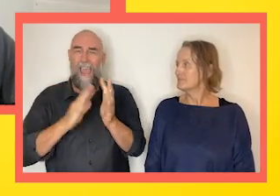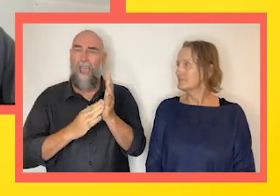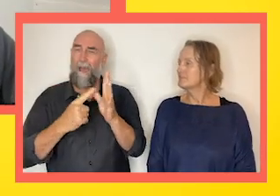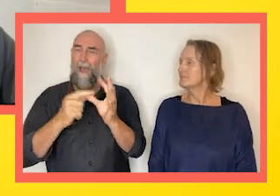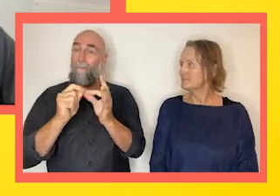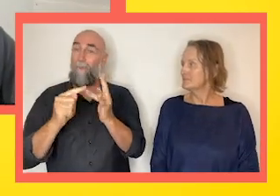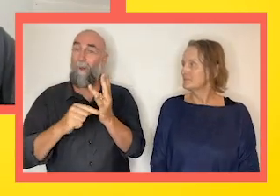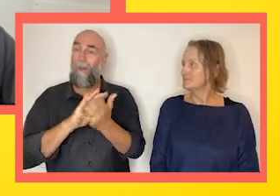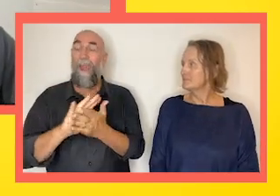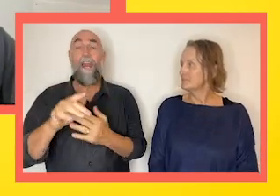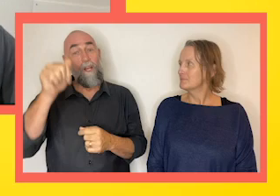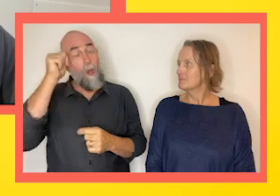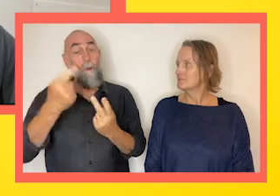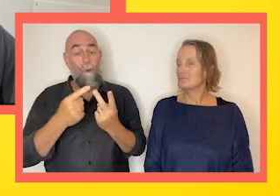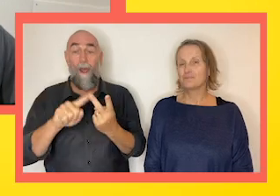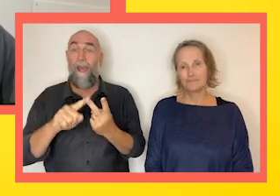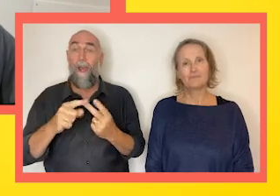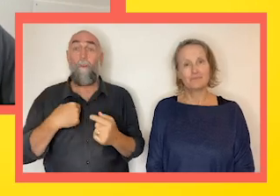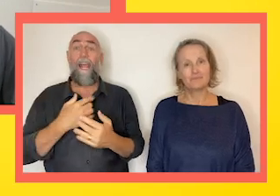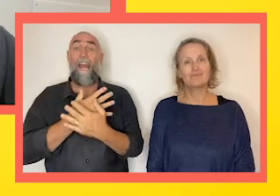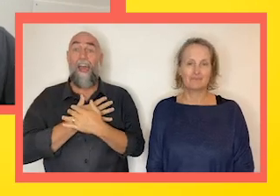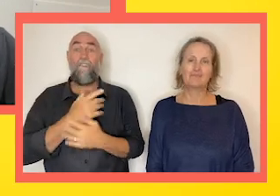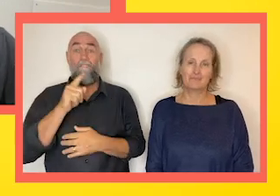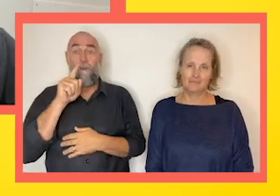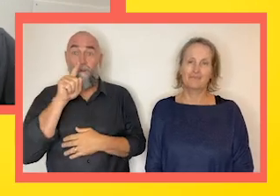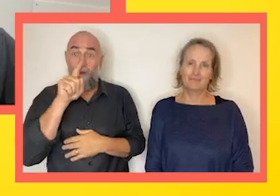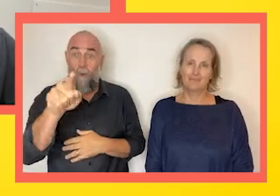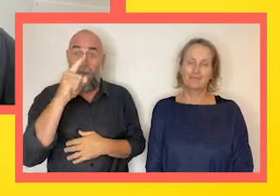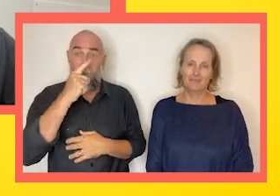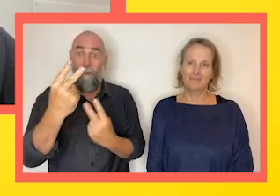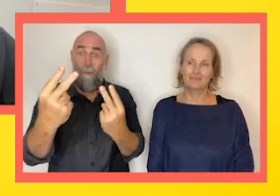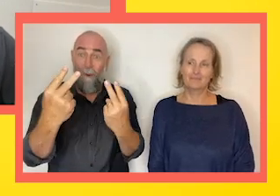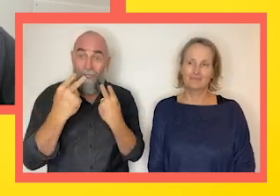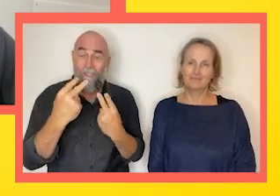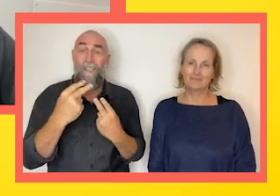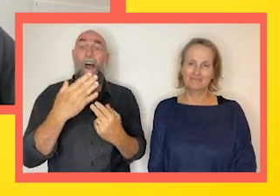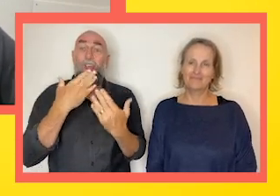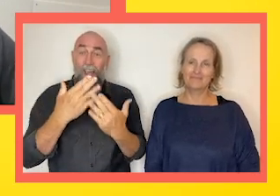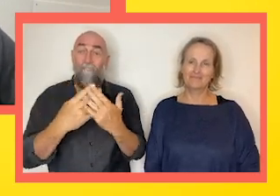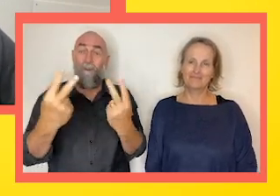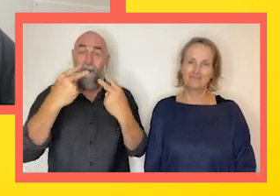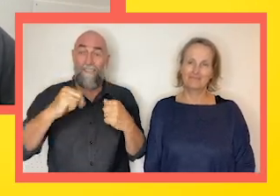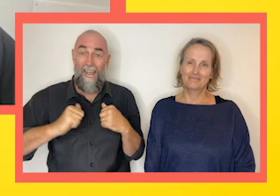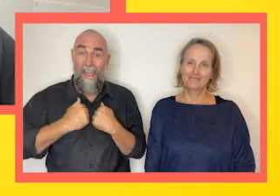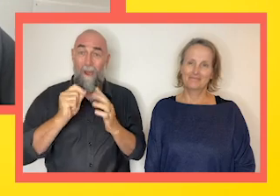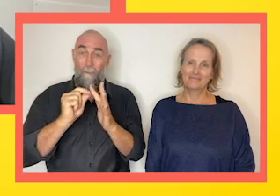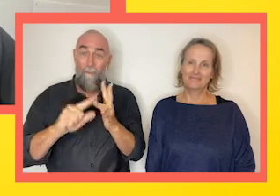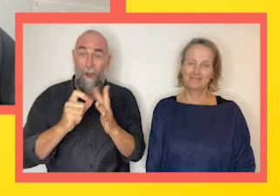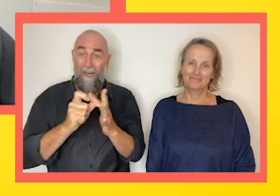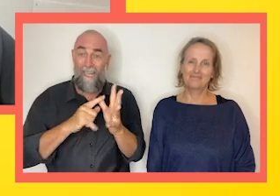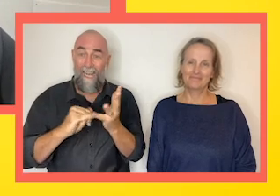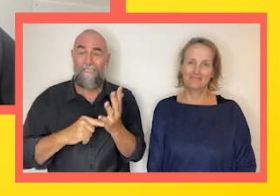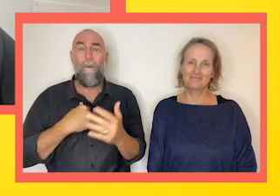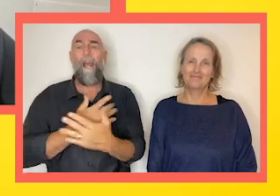Booth. And you know who else we love? We love you, our listeners. Thank you for listening to our podcast. We